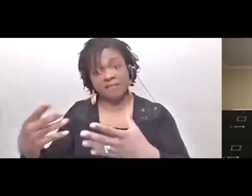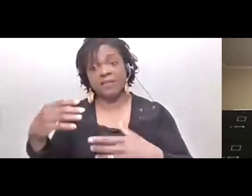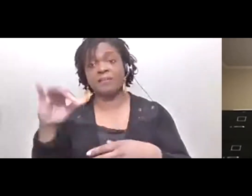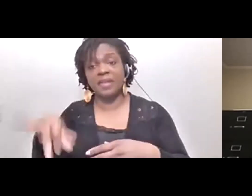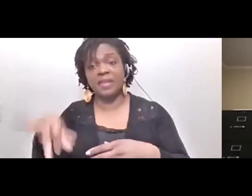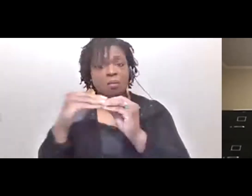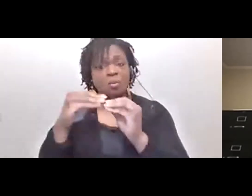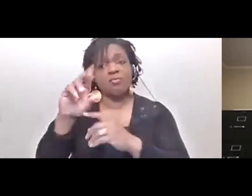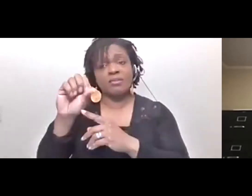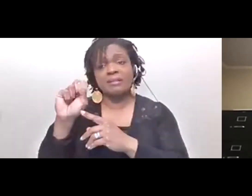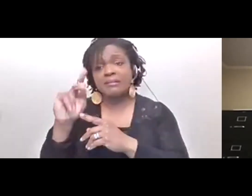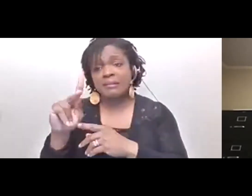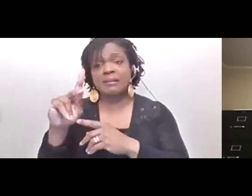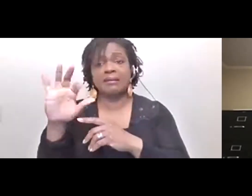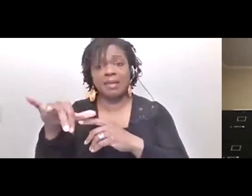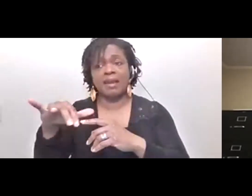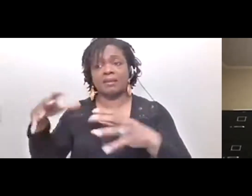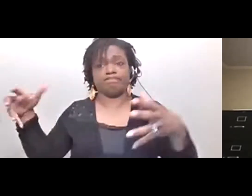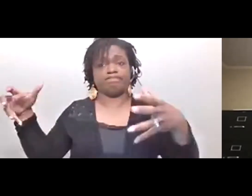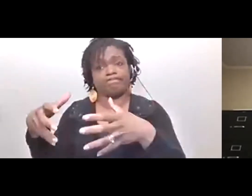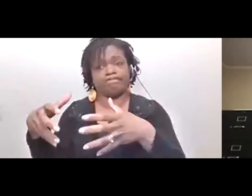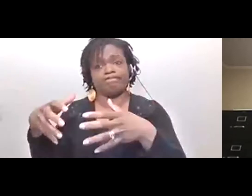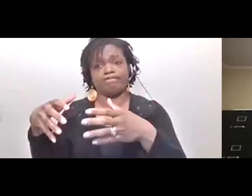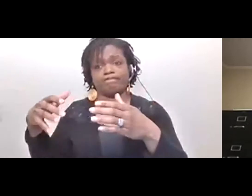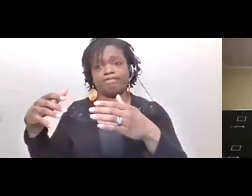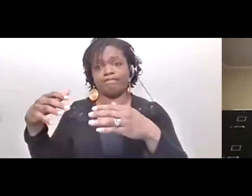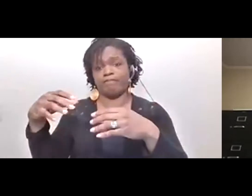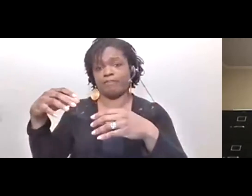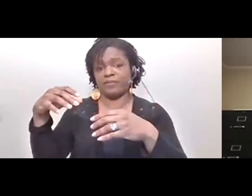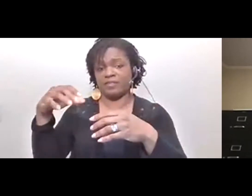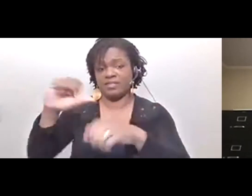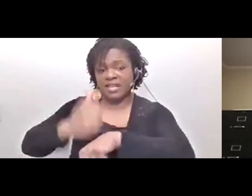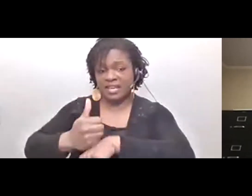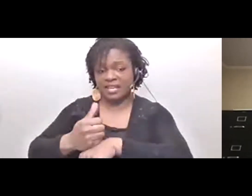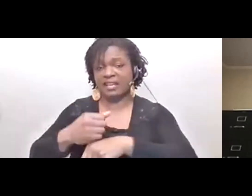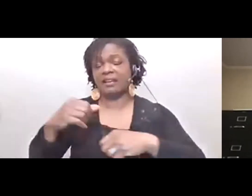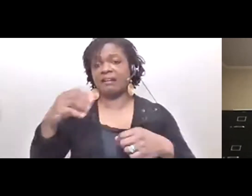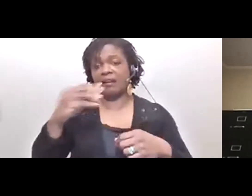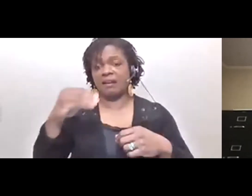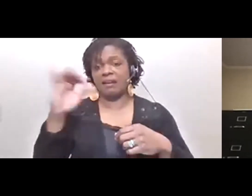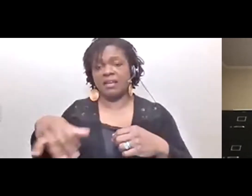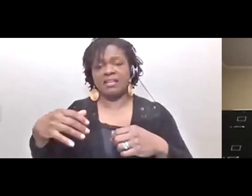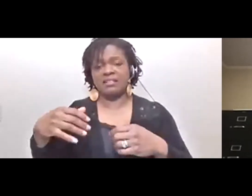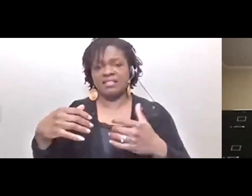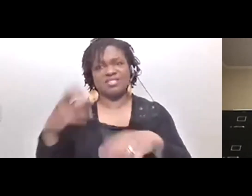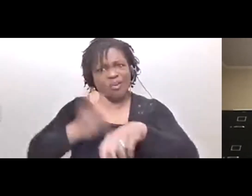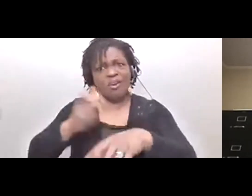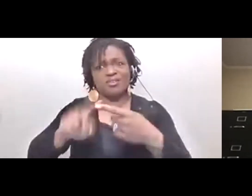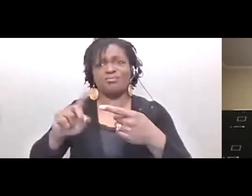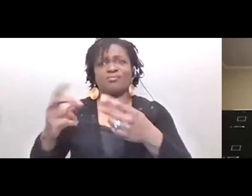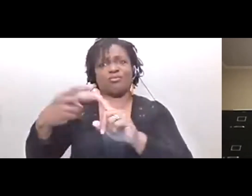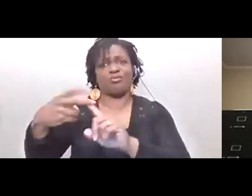setting, congregate setting, in a more labor-intensive environment, and right now harder to recruit for that